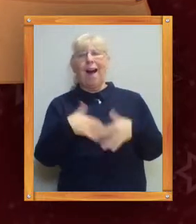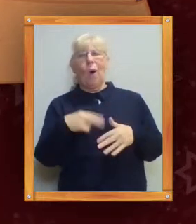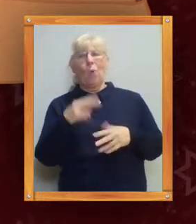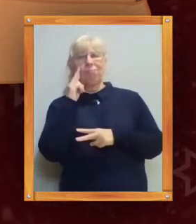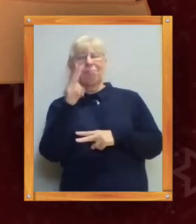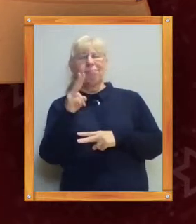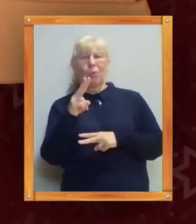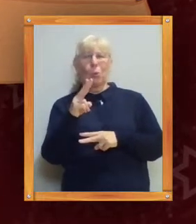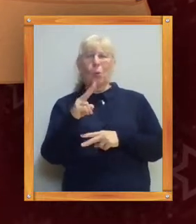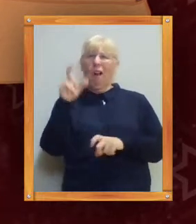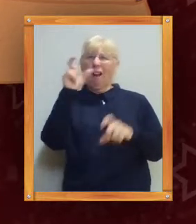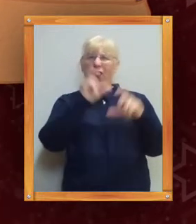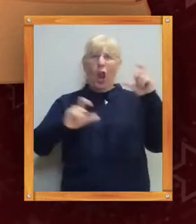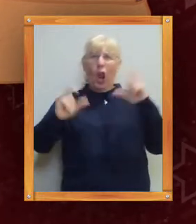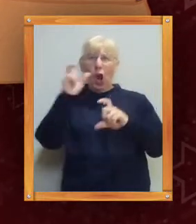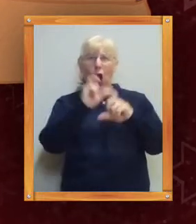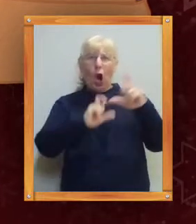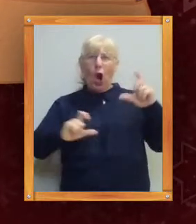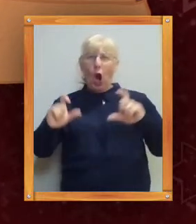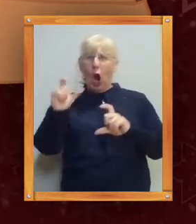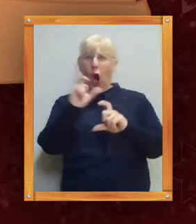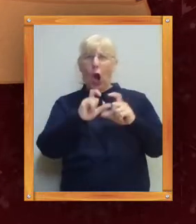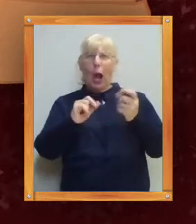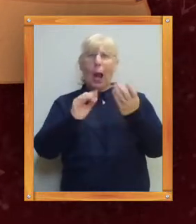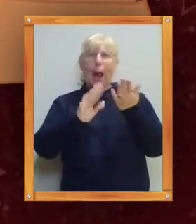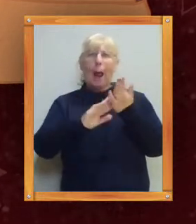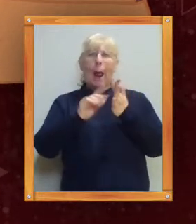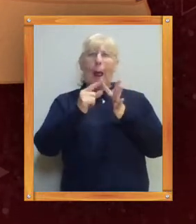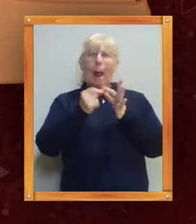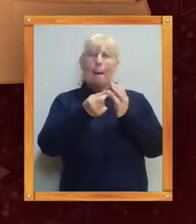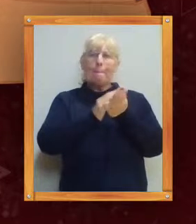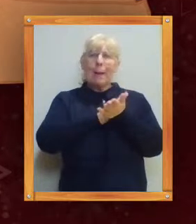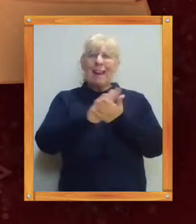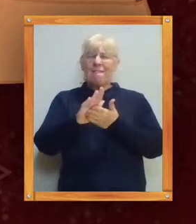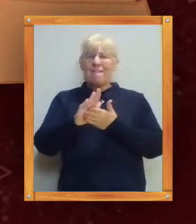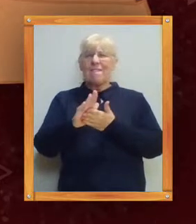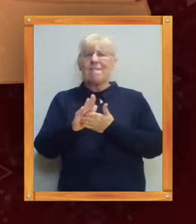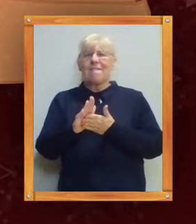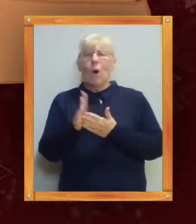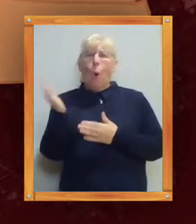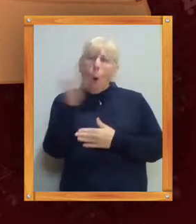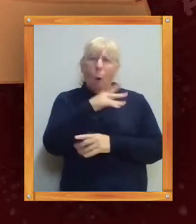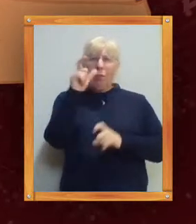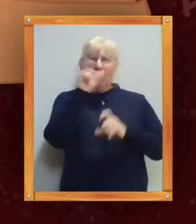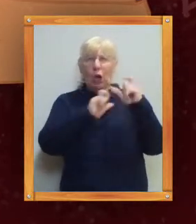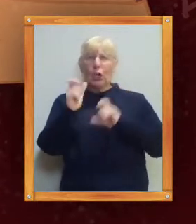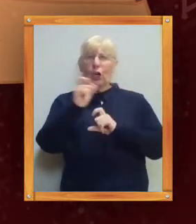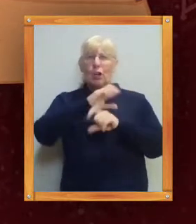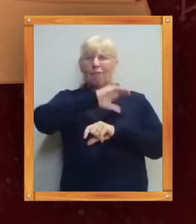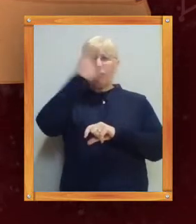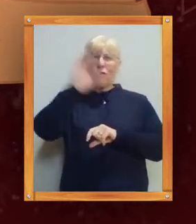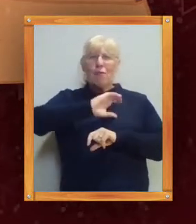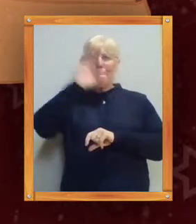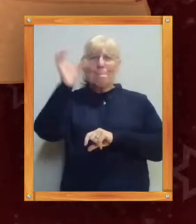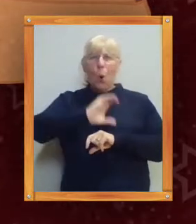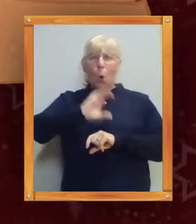every single colour of the rainbow and incorporated it into her